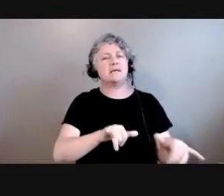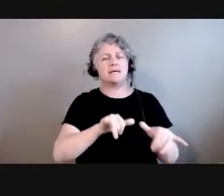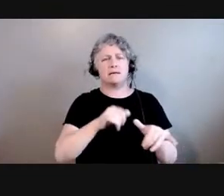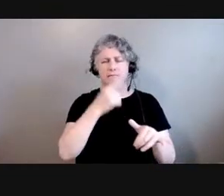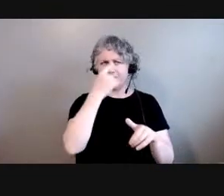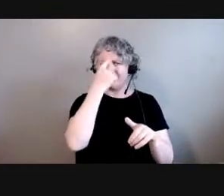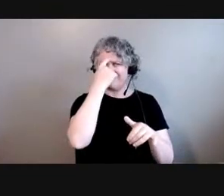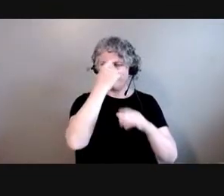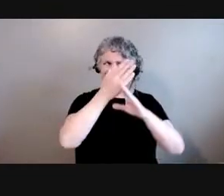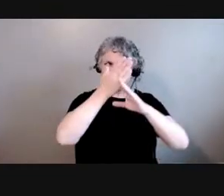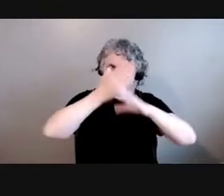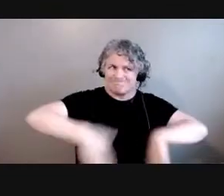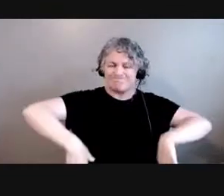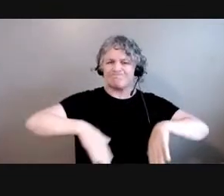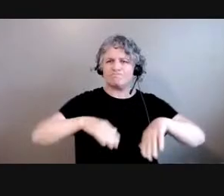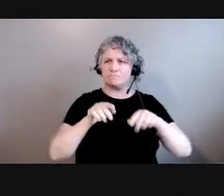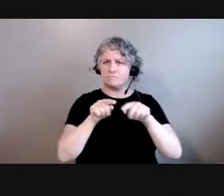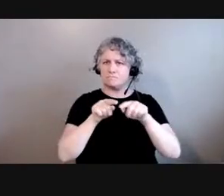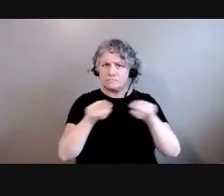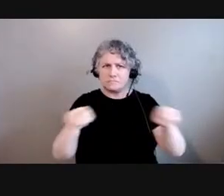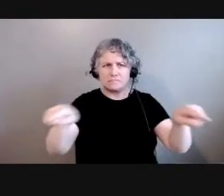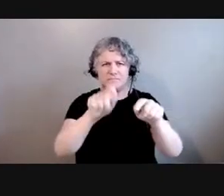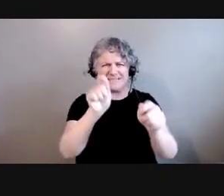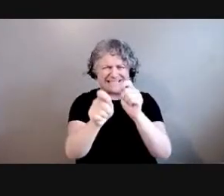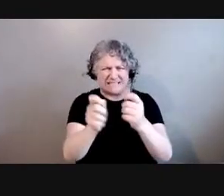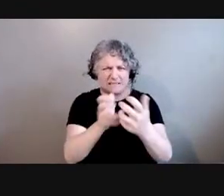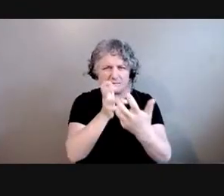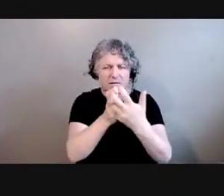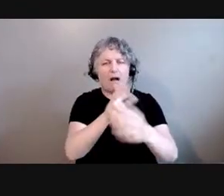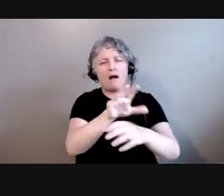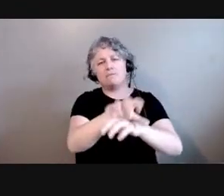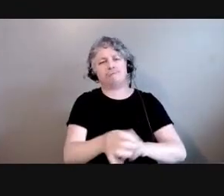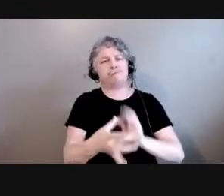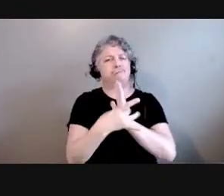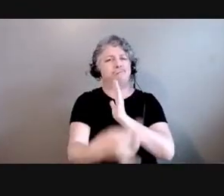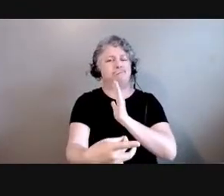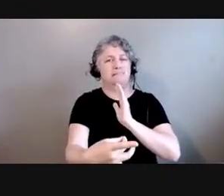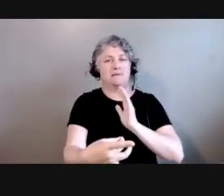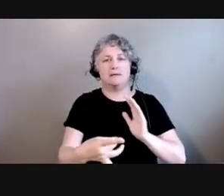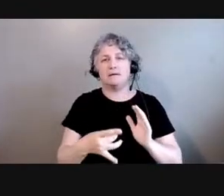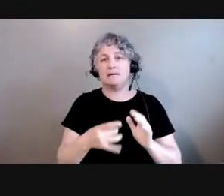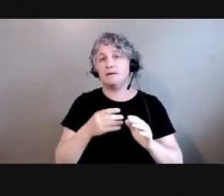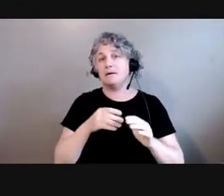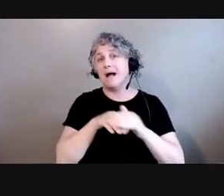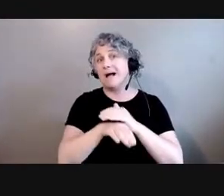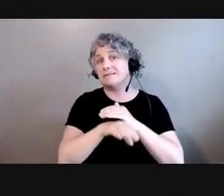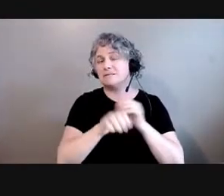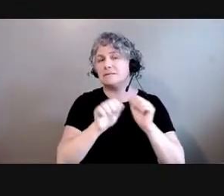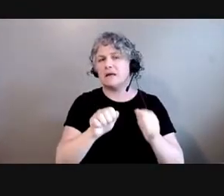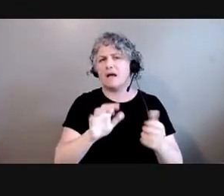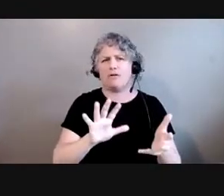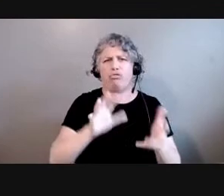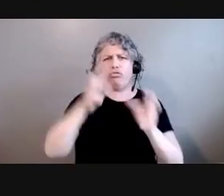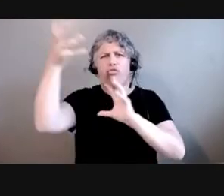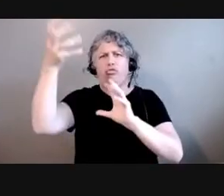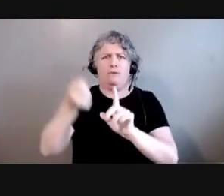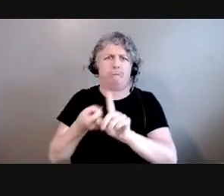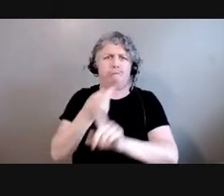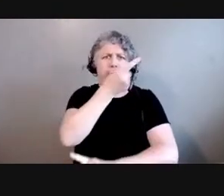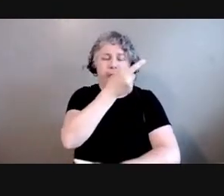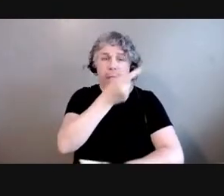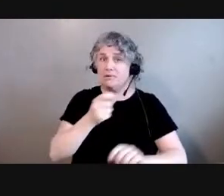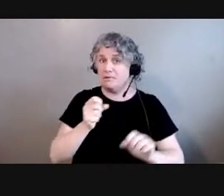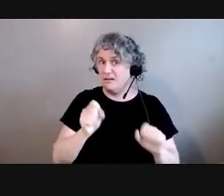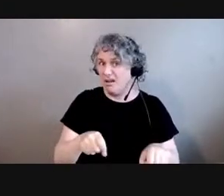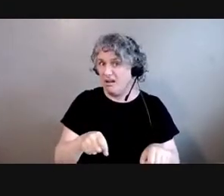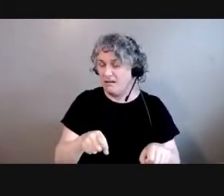said, however, there are ways that we can do accessibility wrong. And by that,